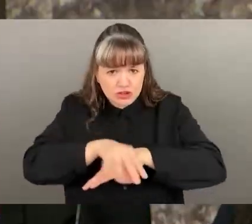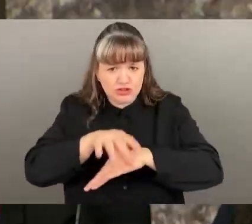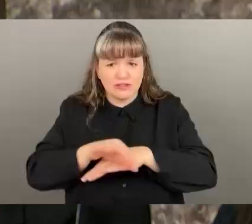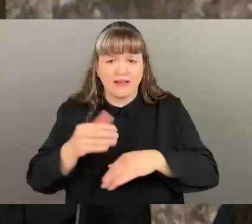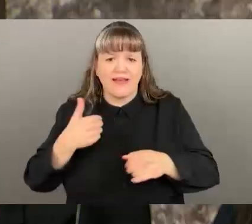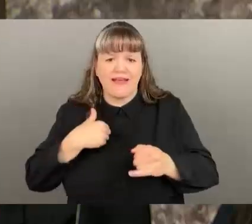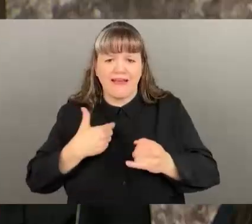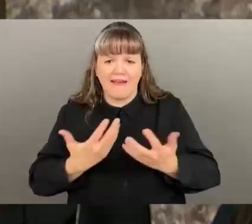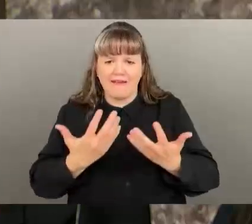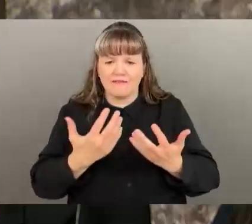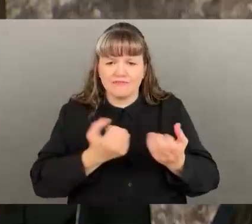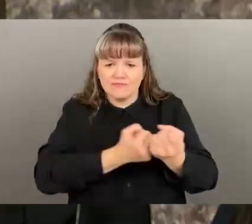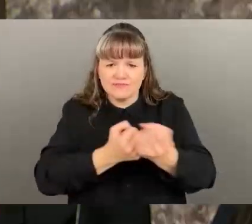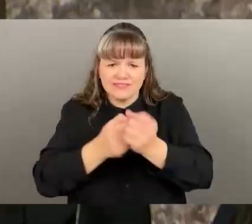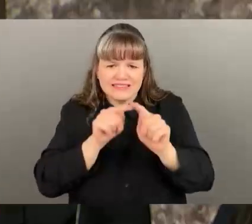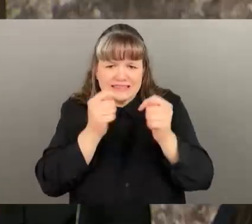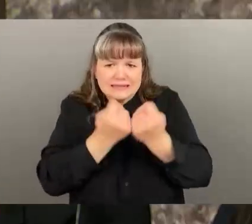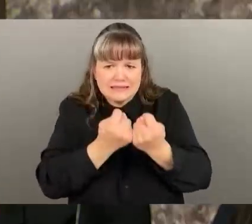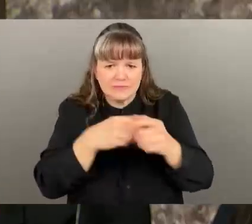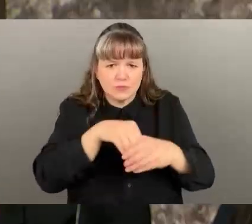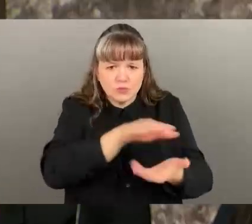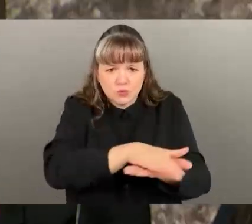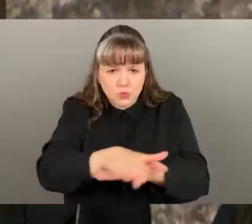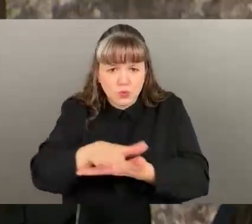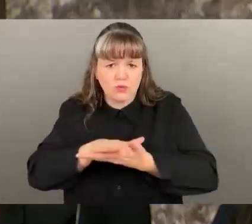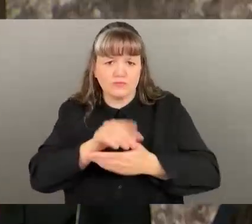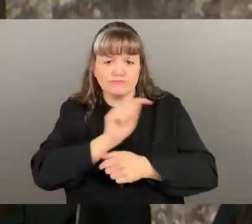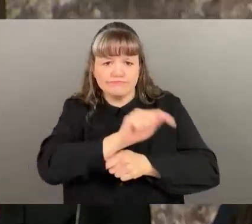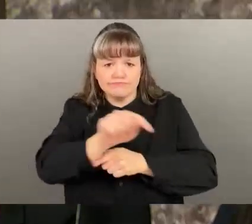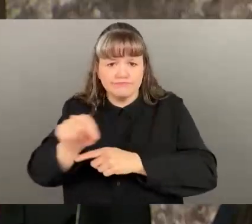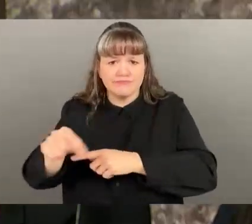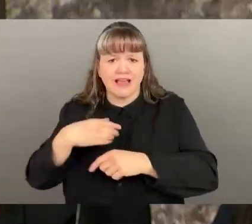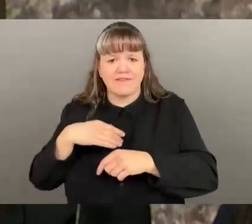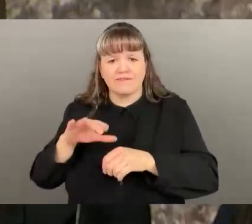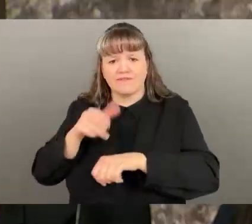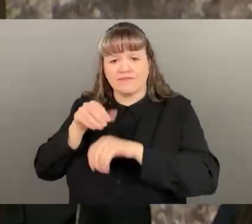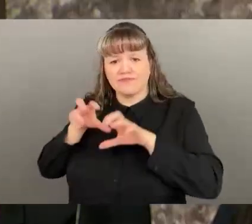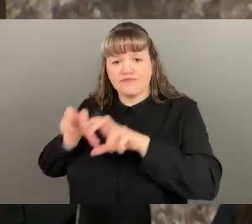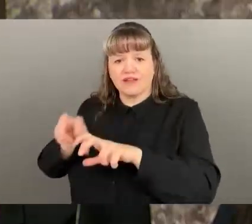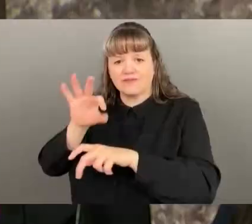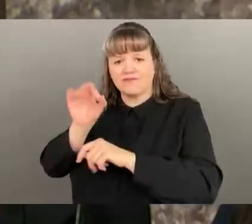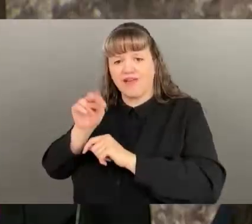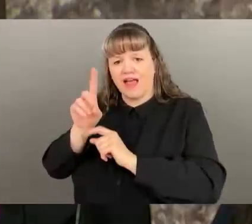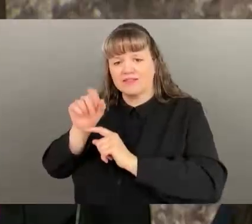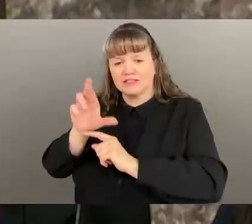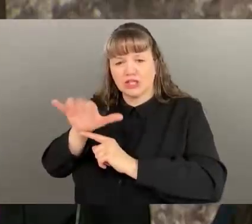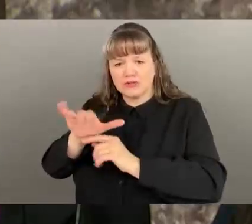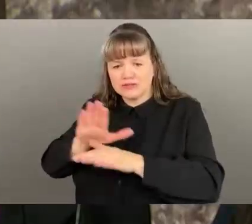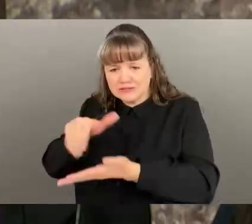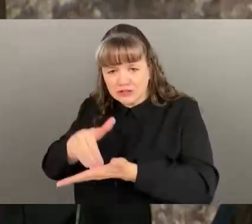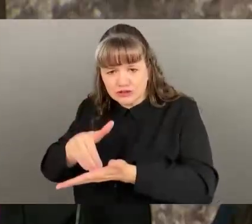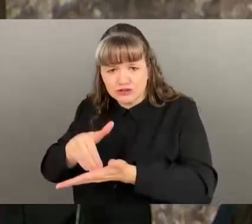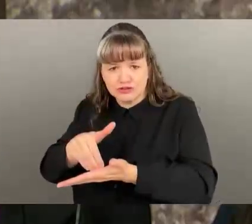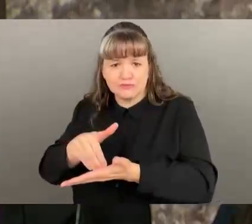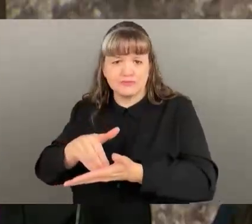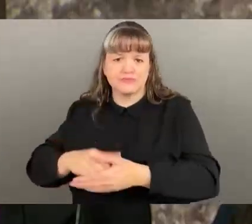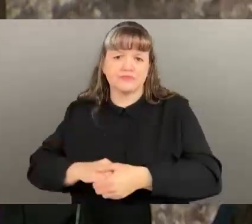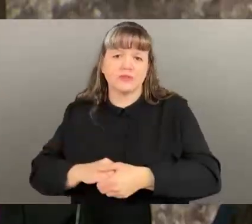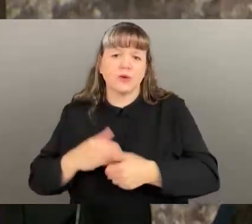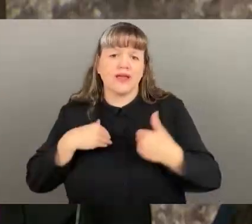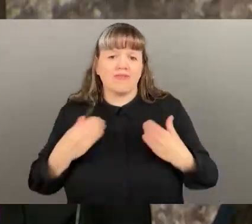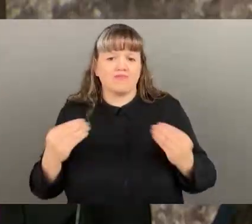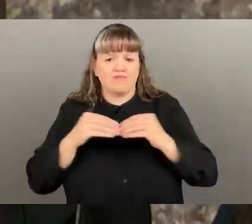more investments in mental health services than decades before. There is more work to be done, and it's heartbreaking to me